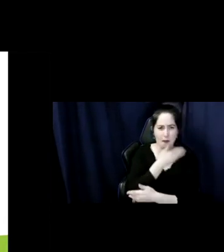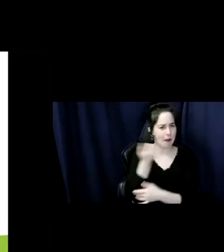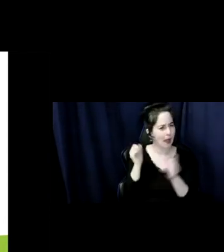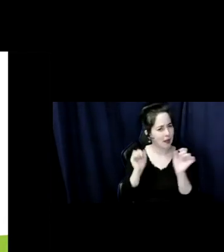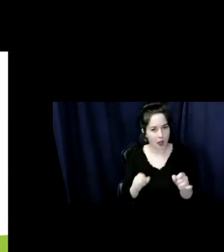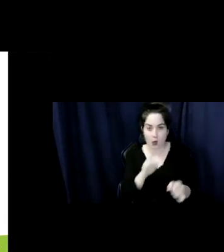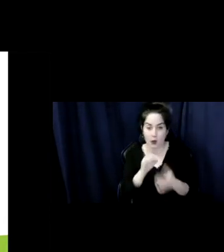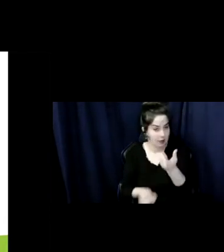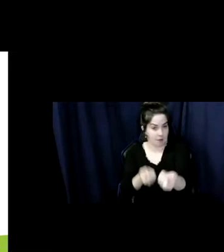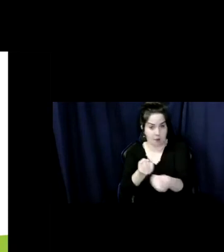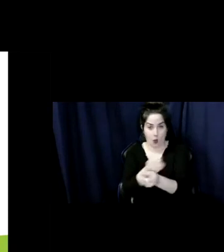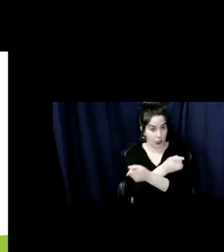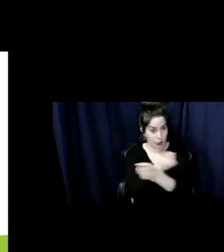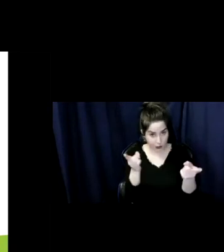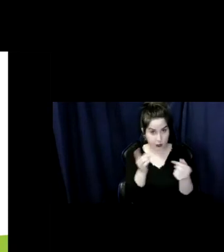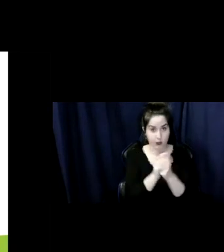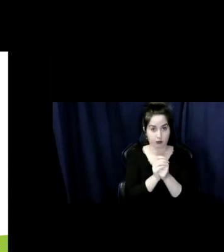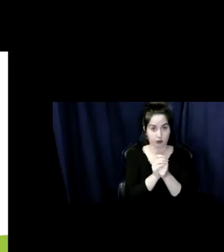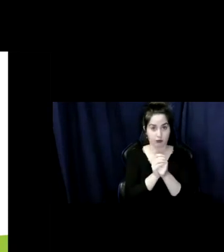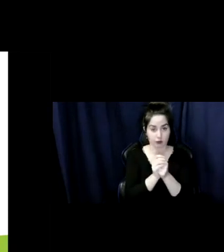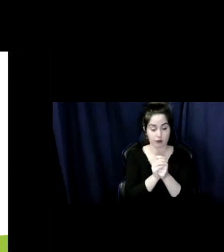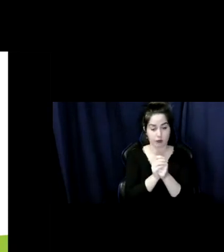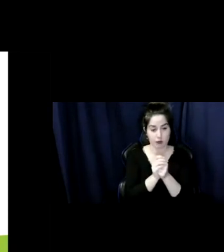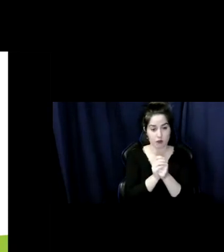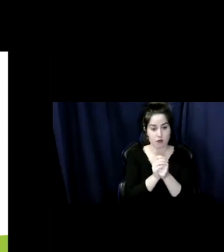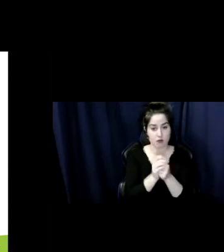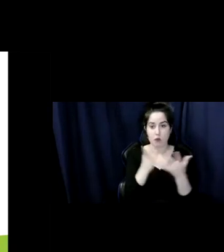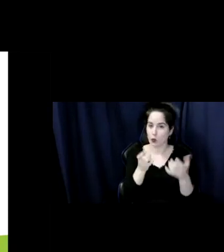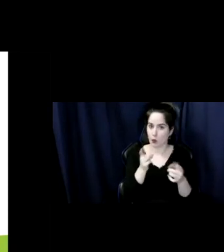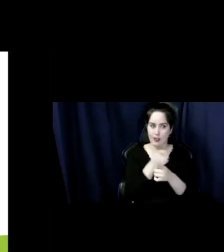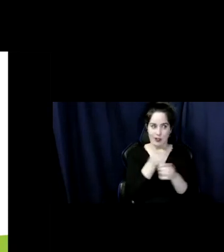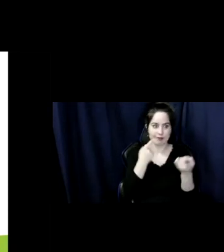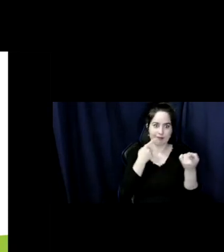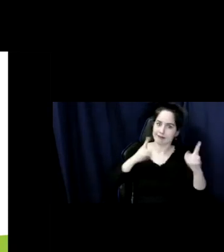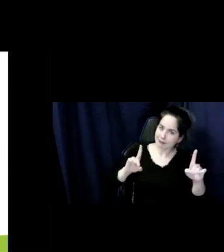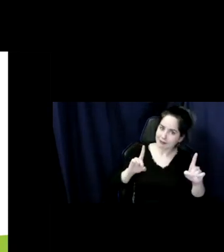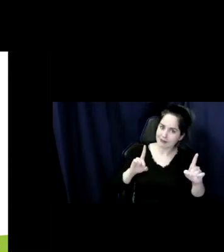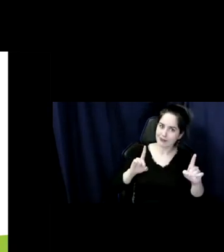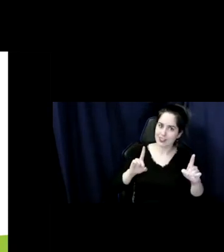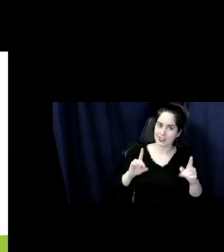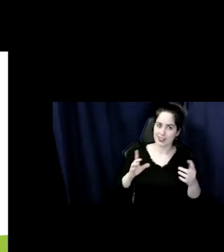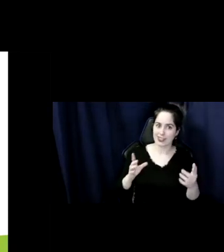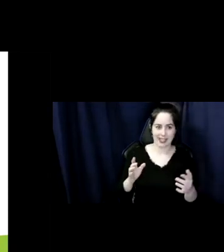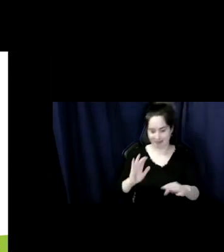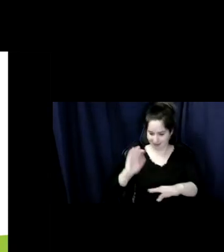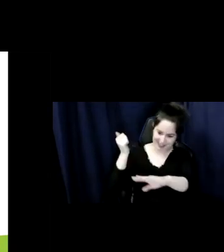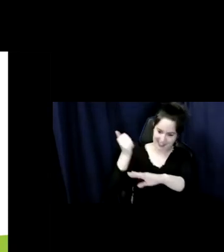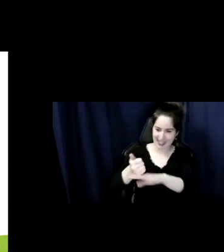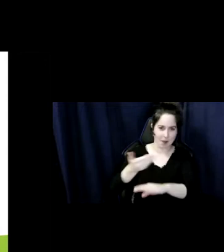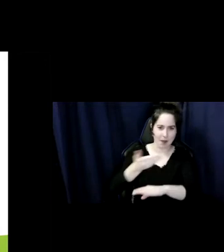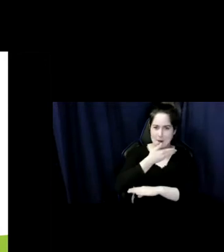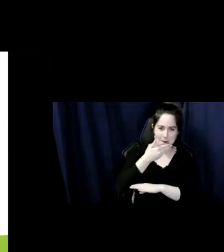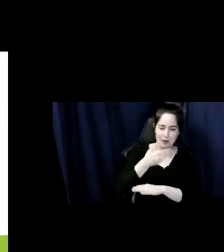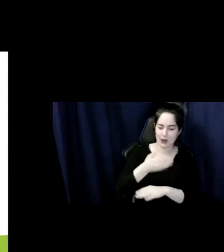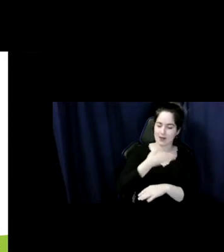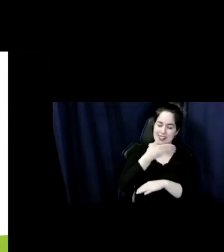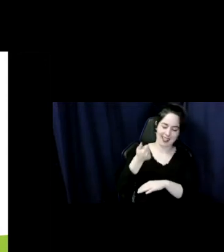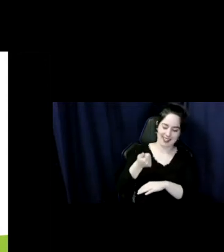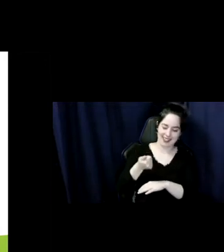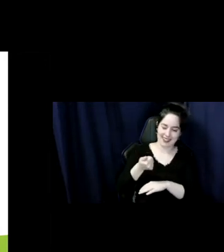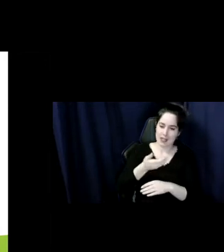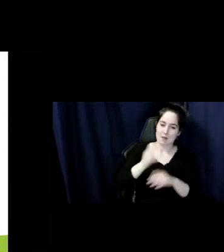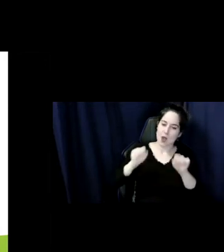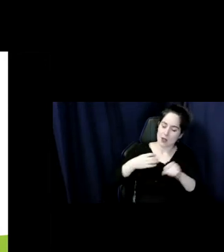you. We want you to get the funding, and we want you to put the best possible grant in so that you have the best chance that you